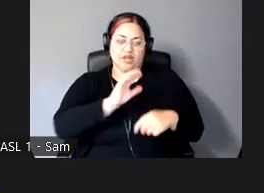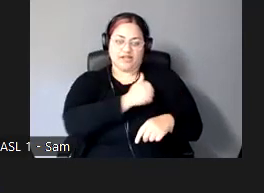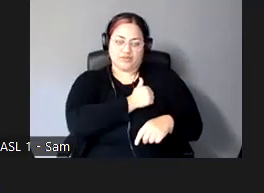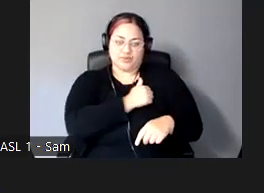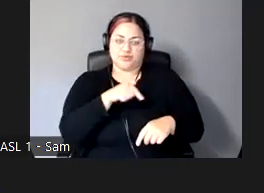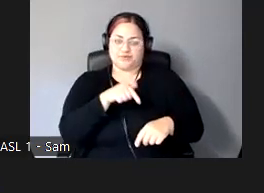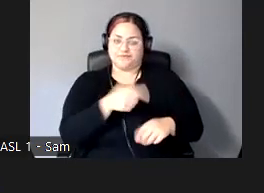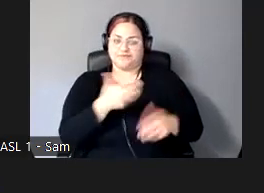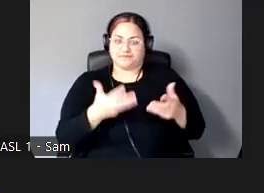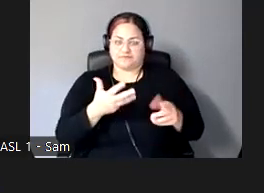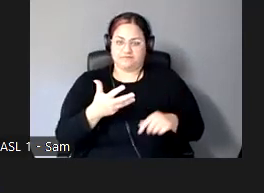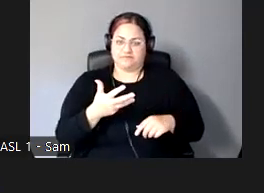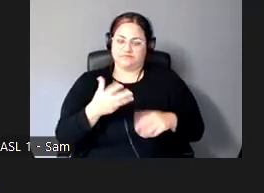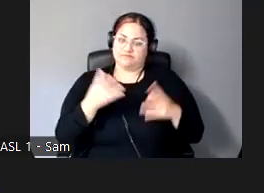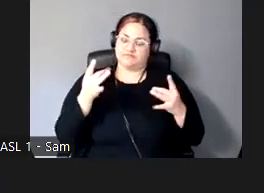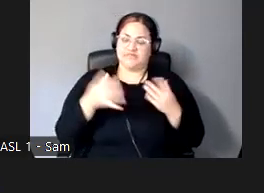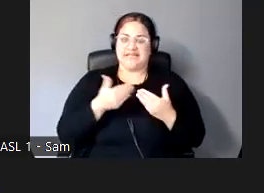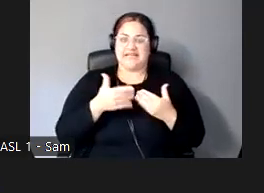So there's many, many factors. These are just